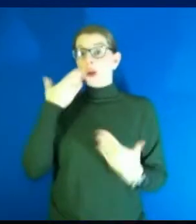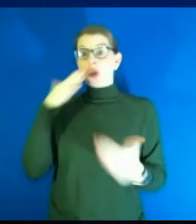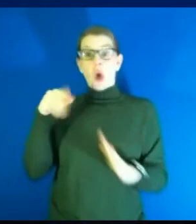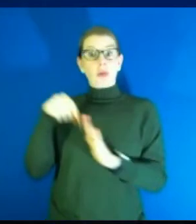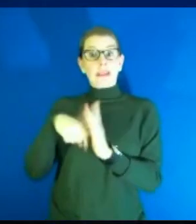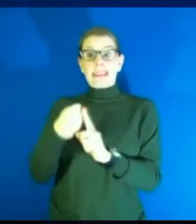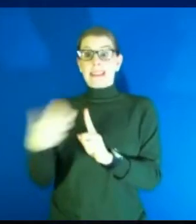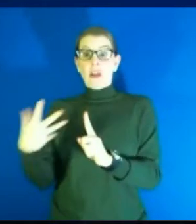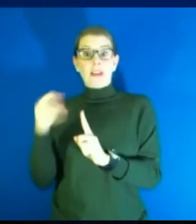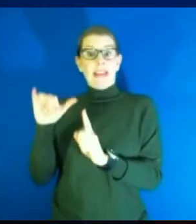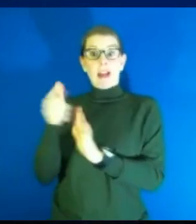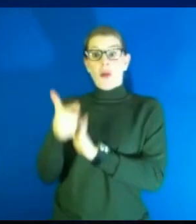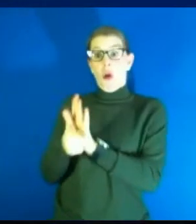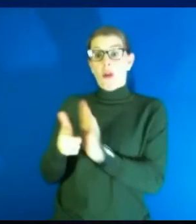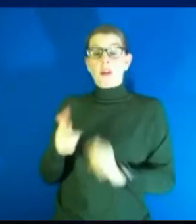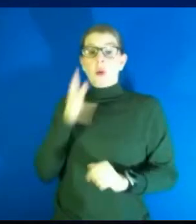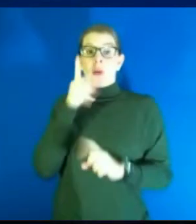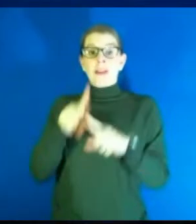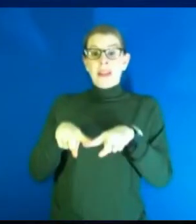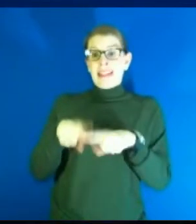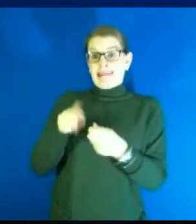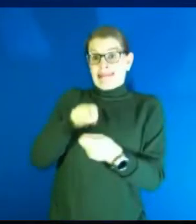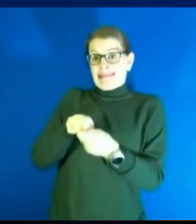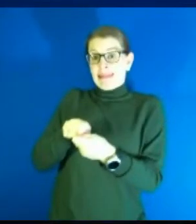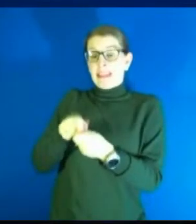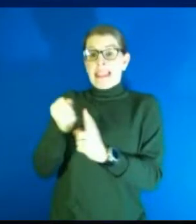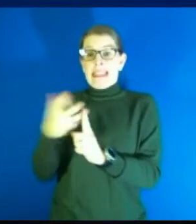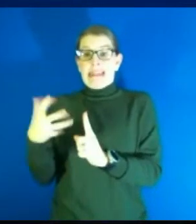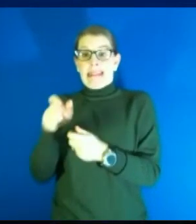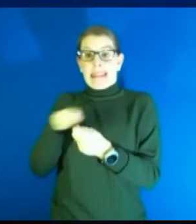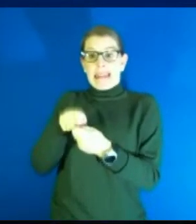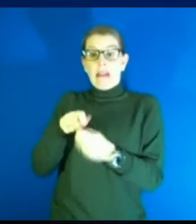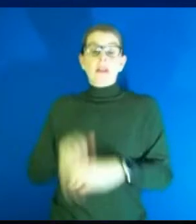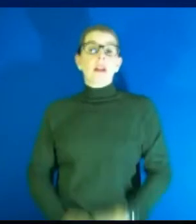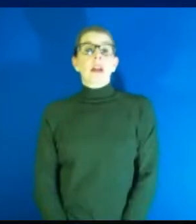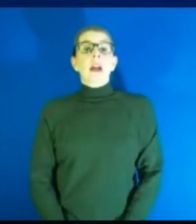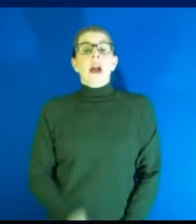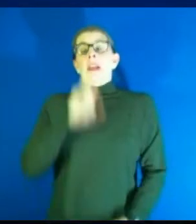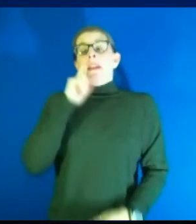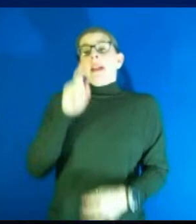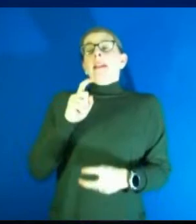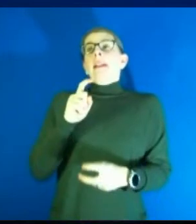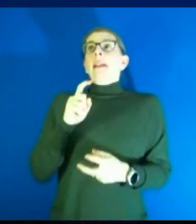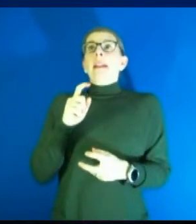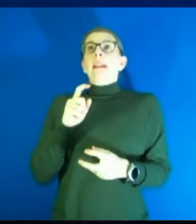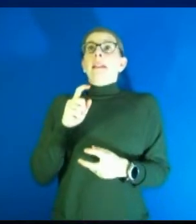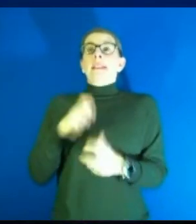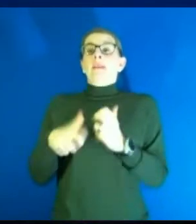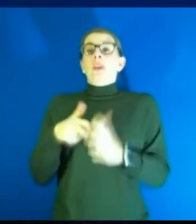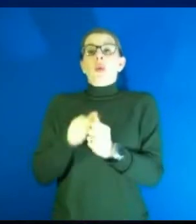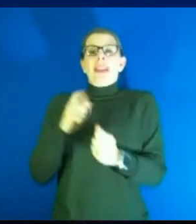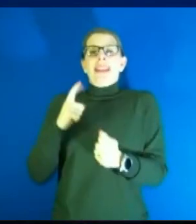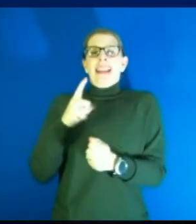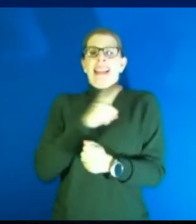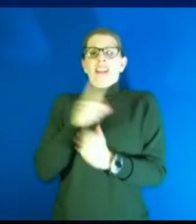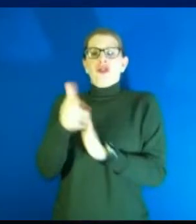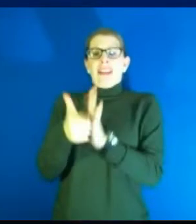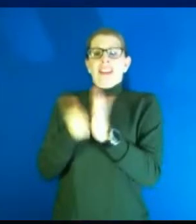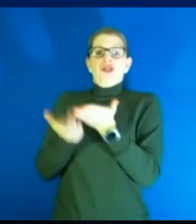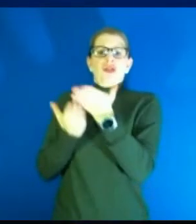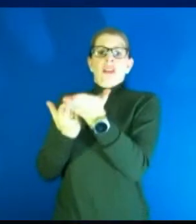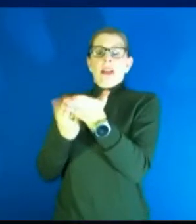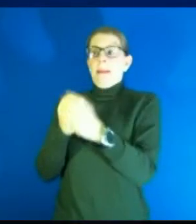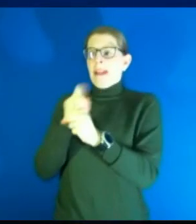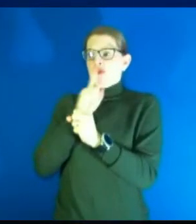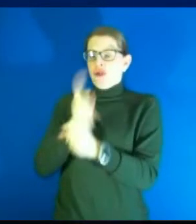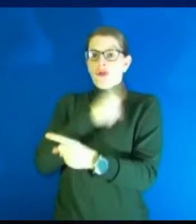so a lot of it would depend on exactly the details. I think it's difficult, with legislation to make sure that we're really getting it